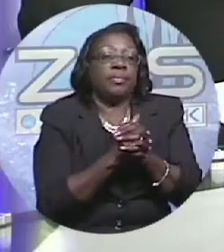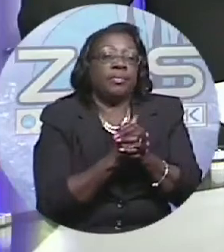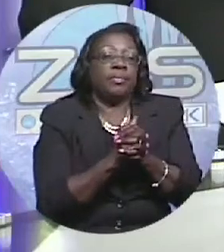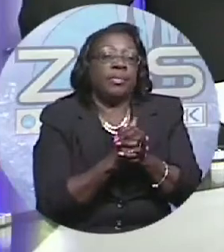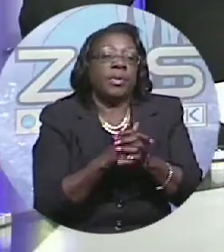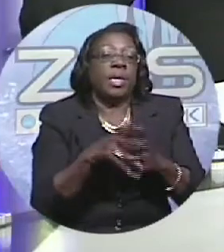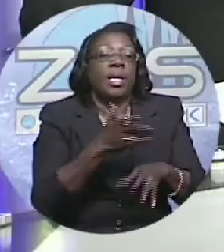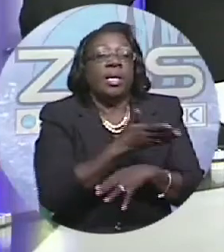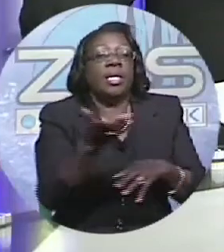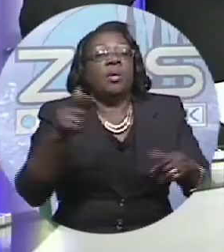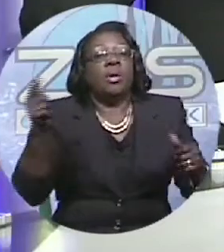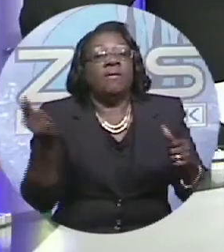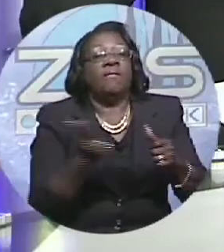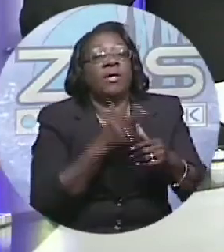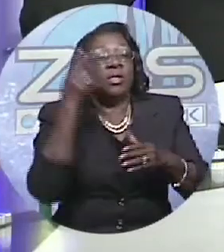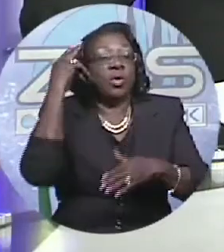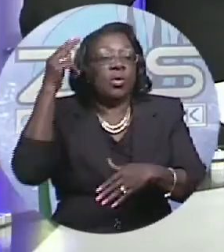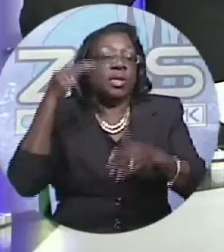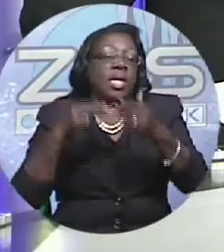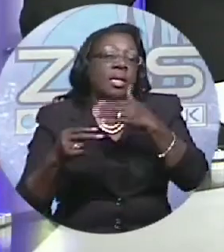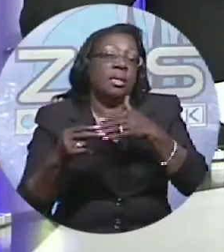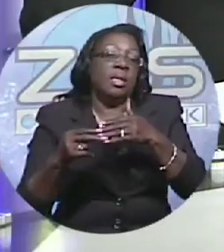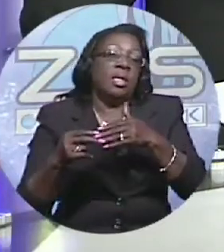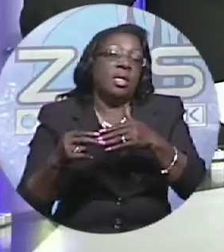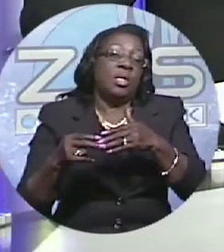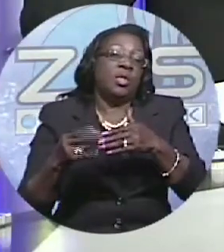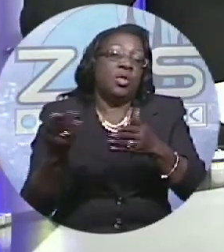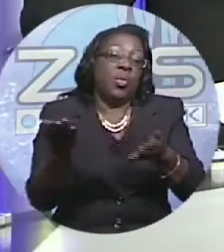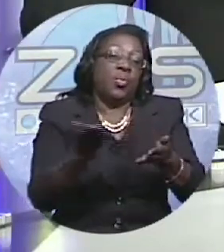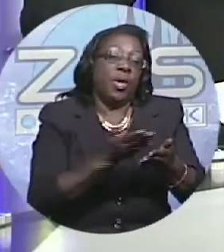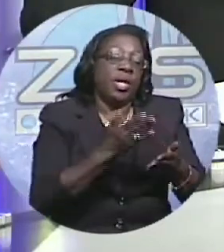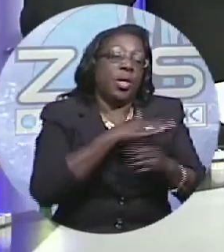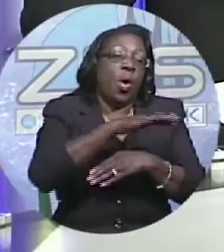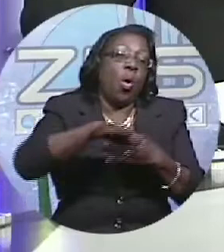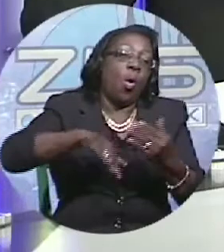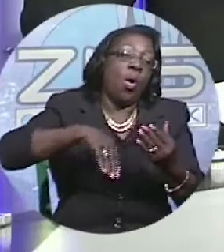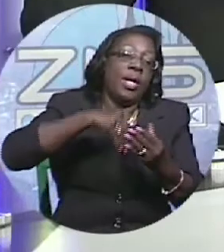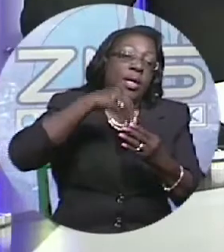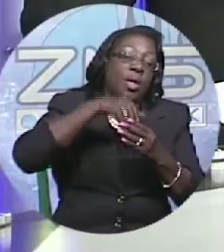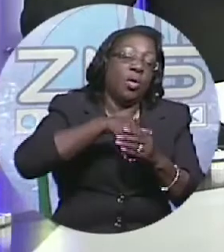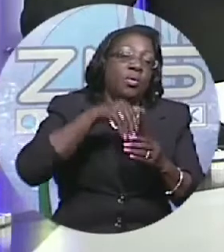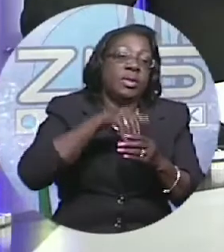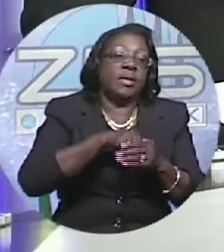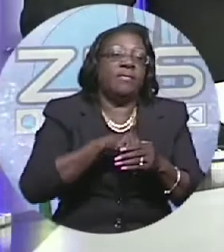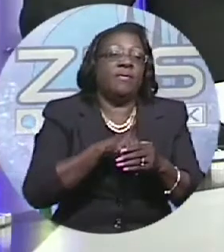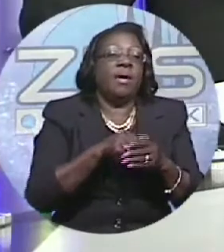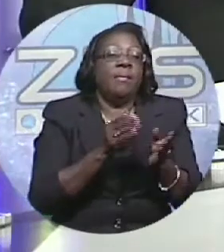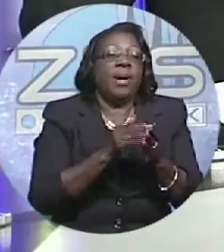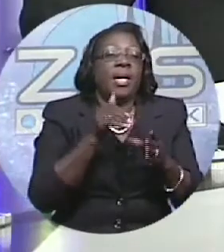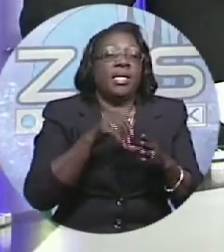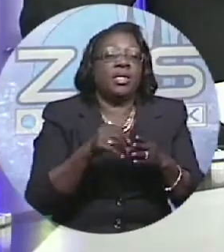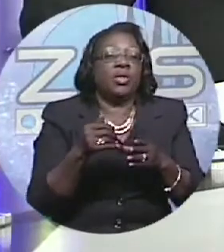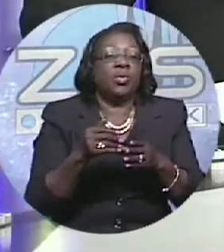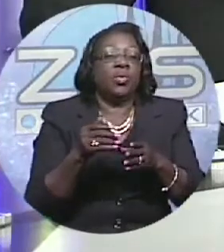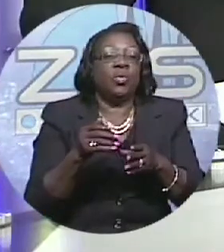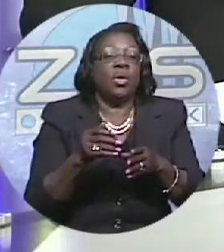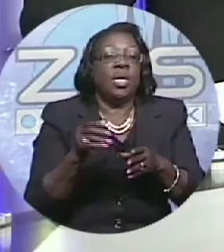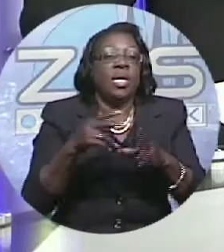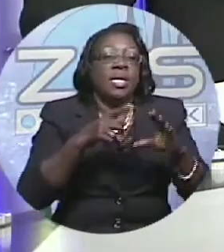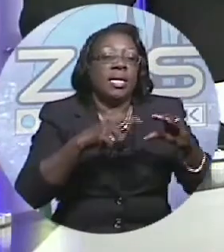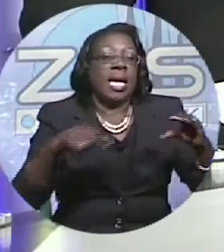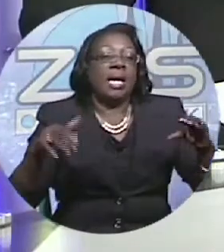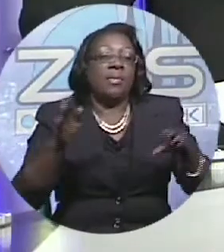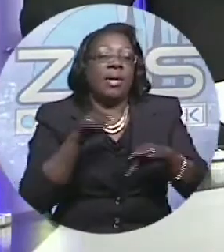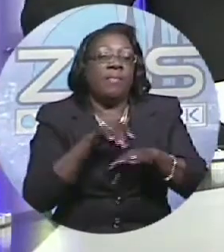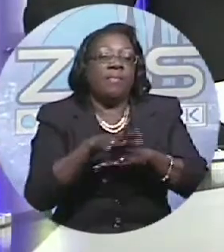They were the first resort to introduce the all-inclusive package when it opened its doors on Cable Beach 2 decades ago. Those risks